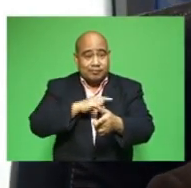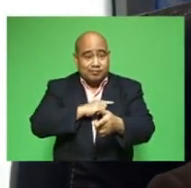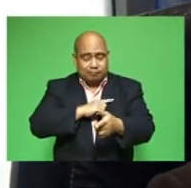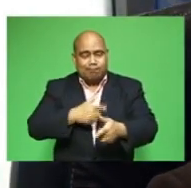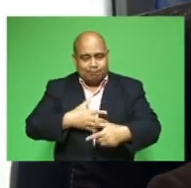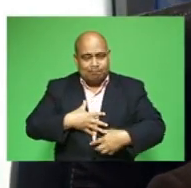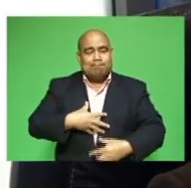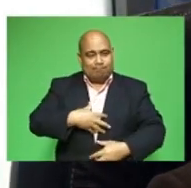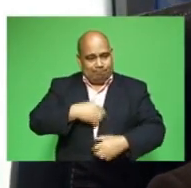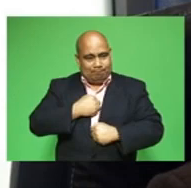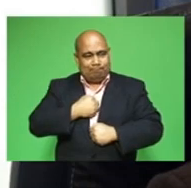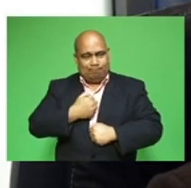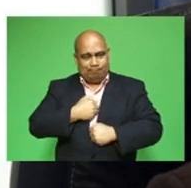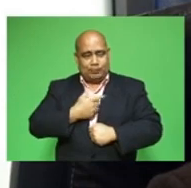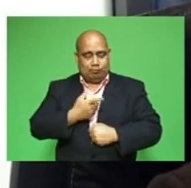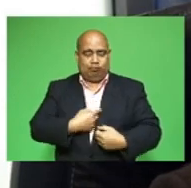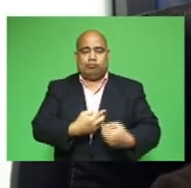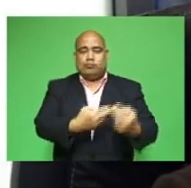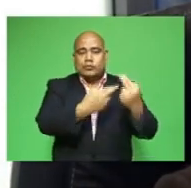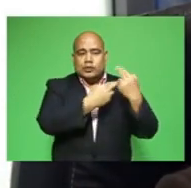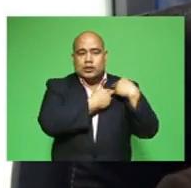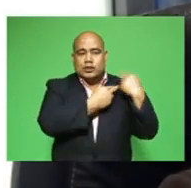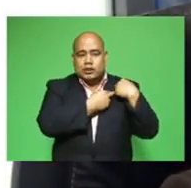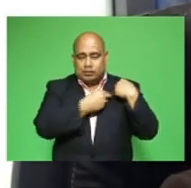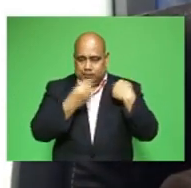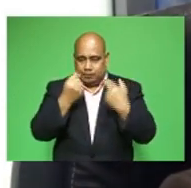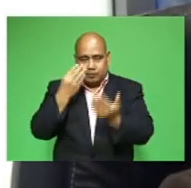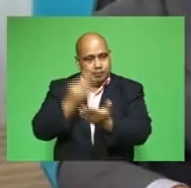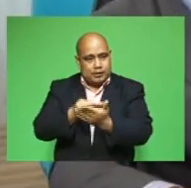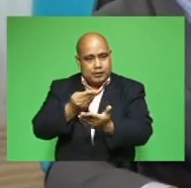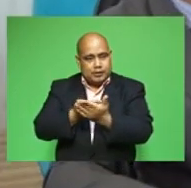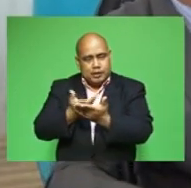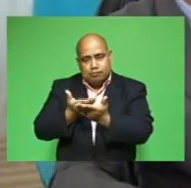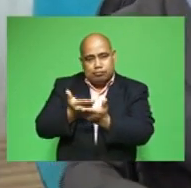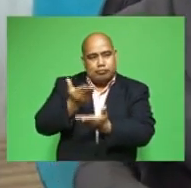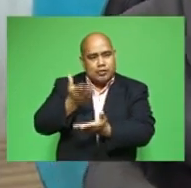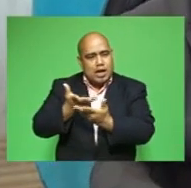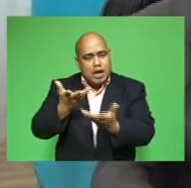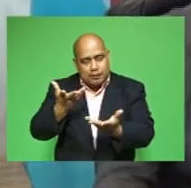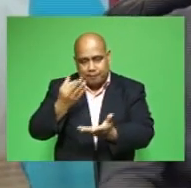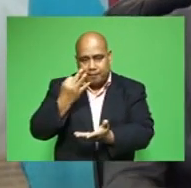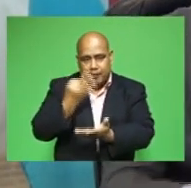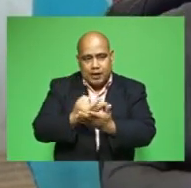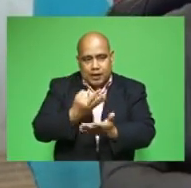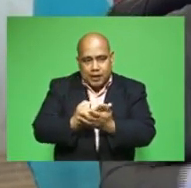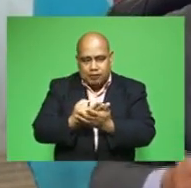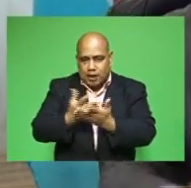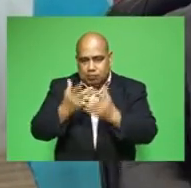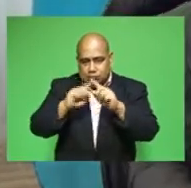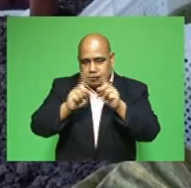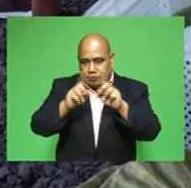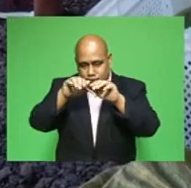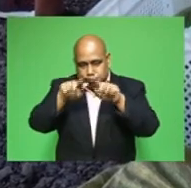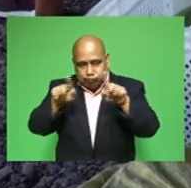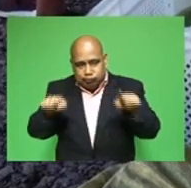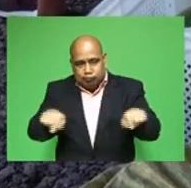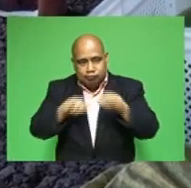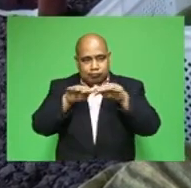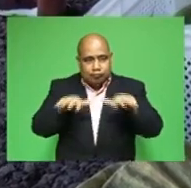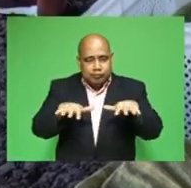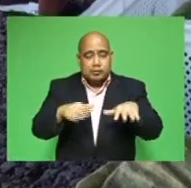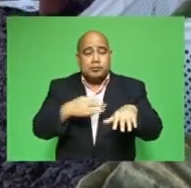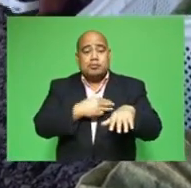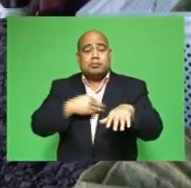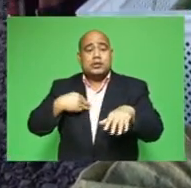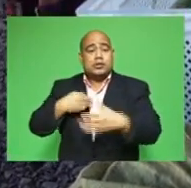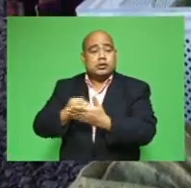that we manage our economy, the way that we manage our financial system. The Economy Minister says there has been a huge change in the agriculture